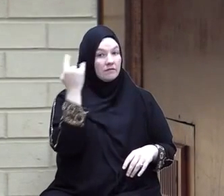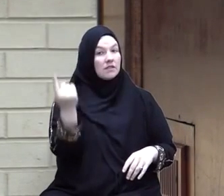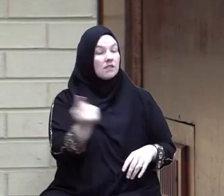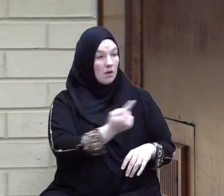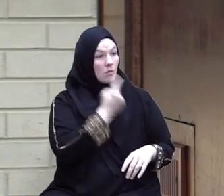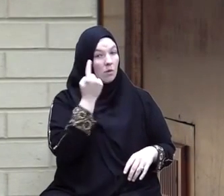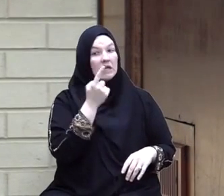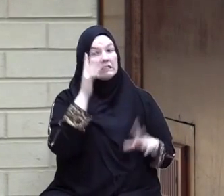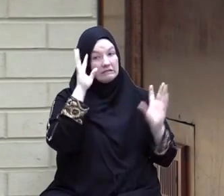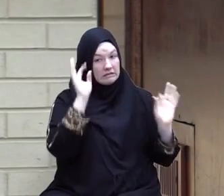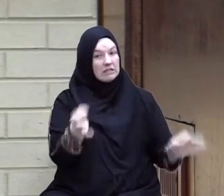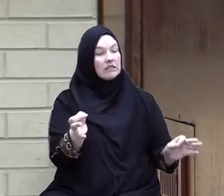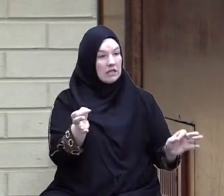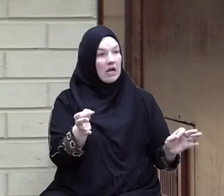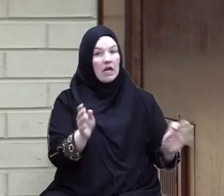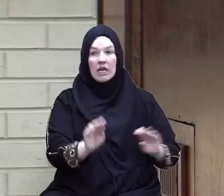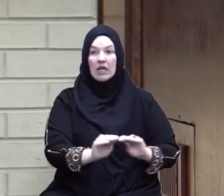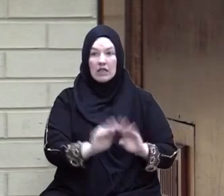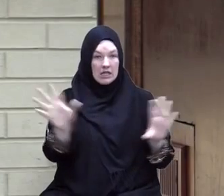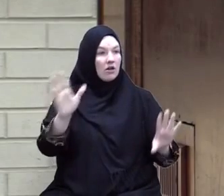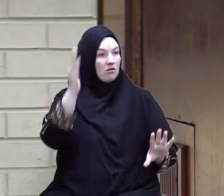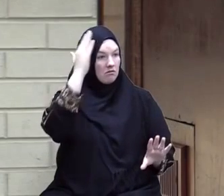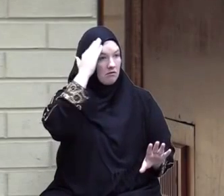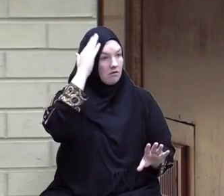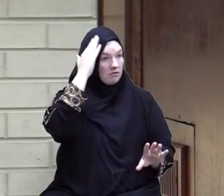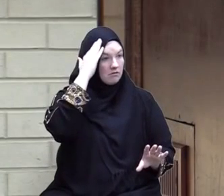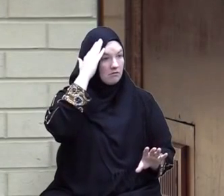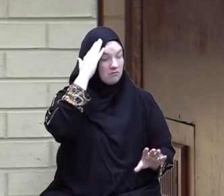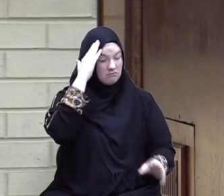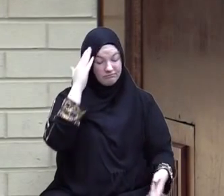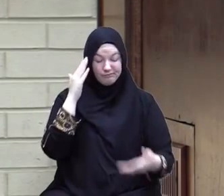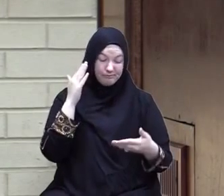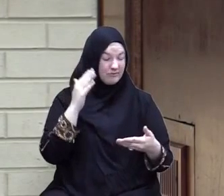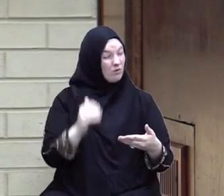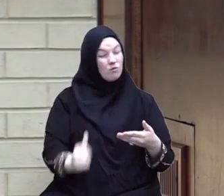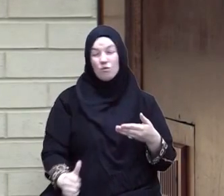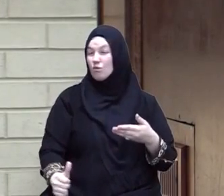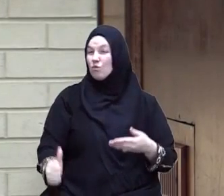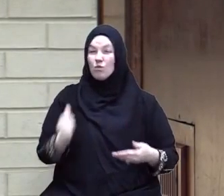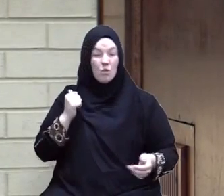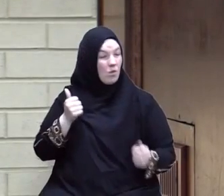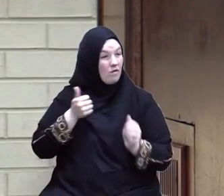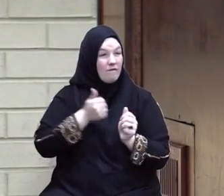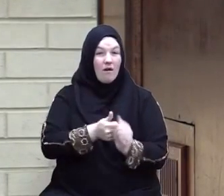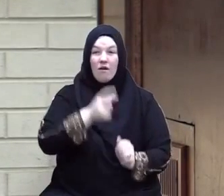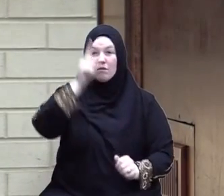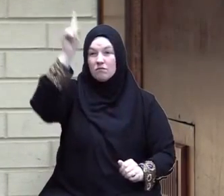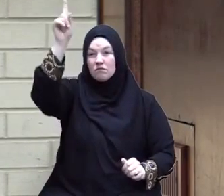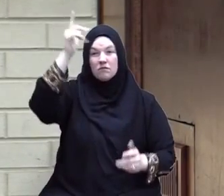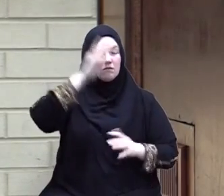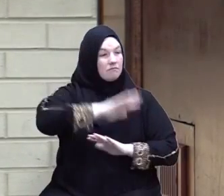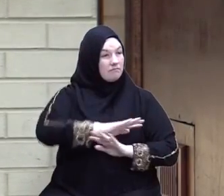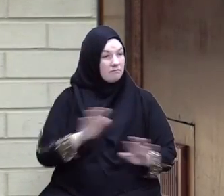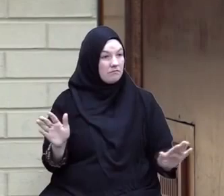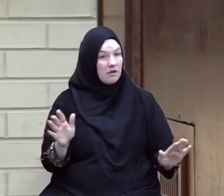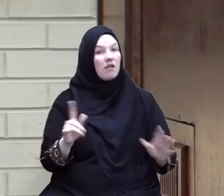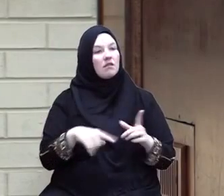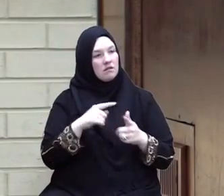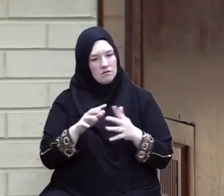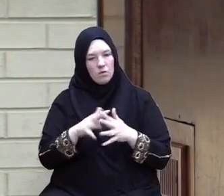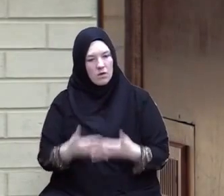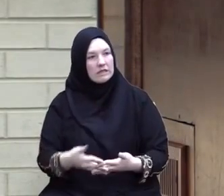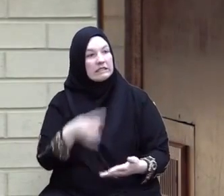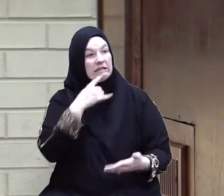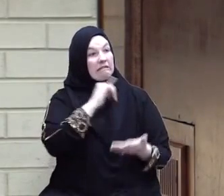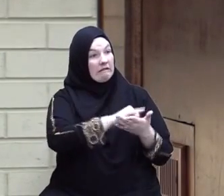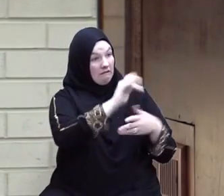someone decides on clear knowledge to reject the message flat out, then the Quran is saying,